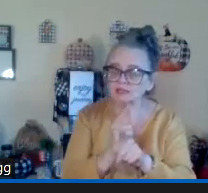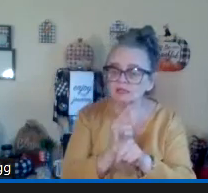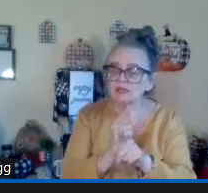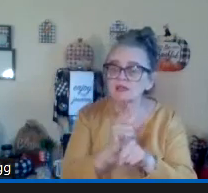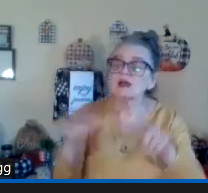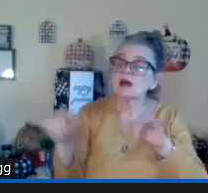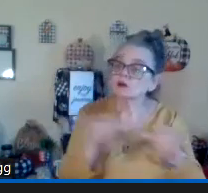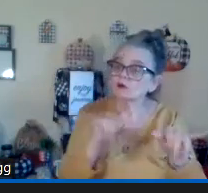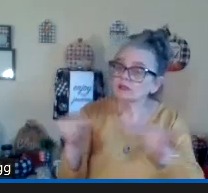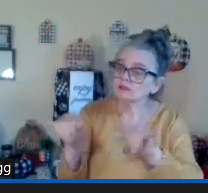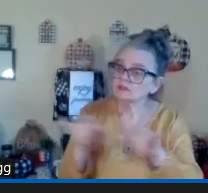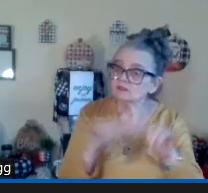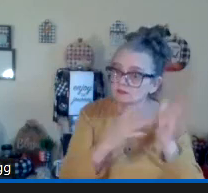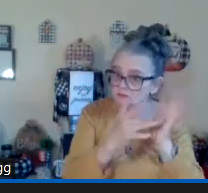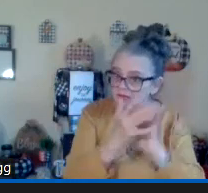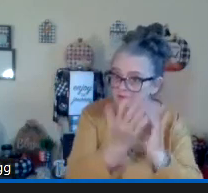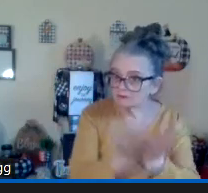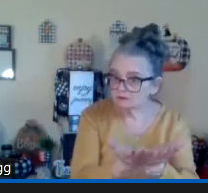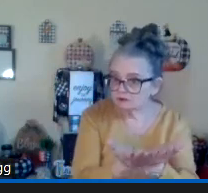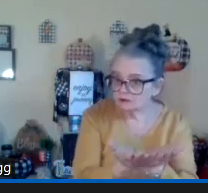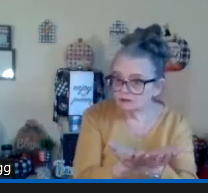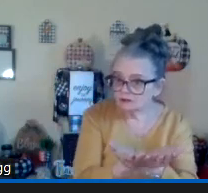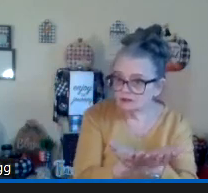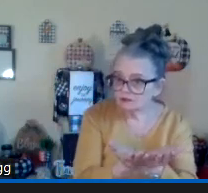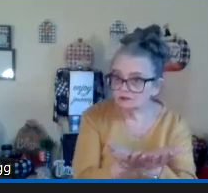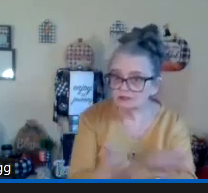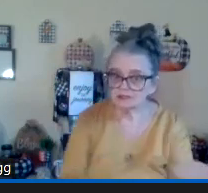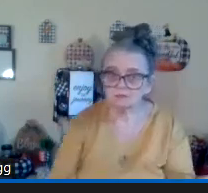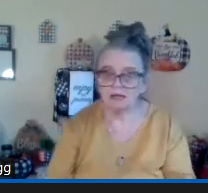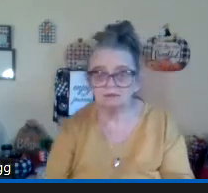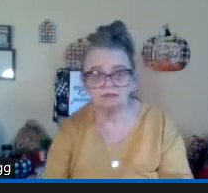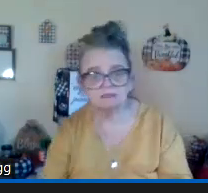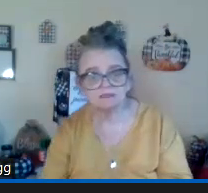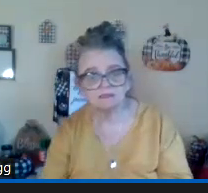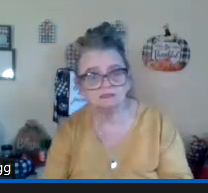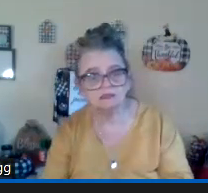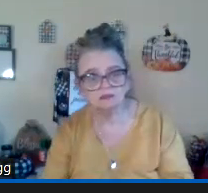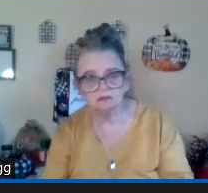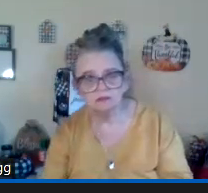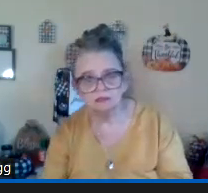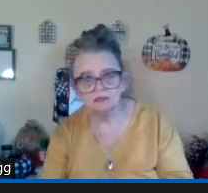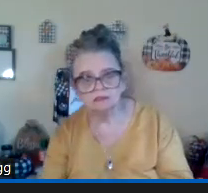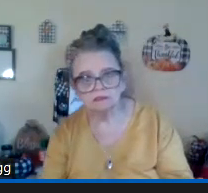right according to the Bible, as the Bible tells us.